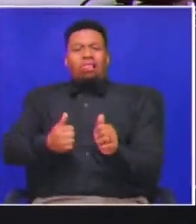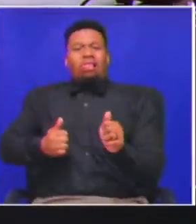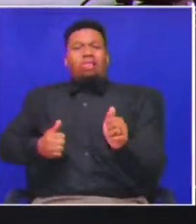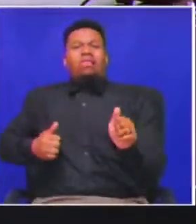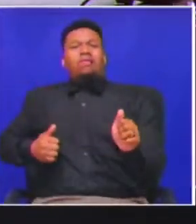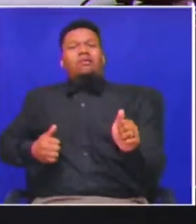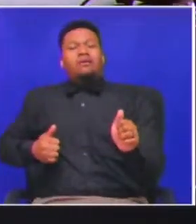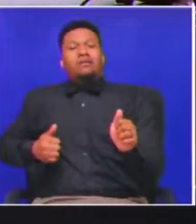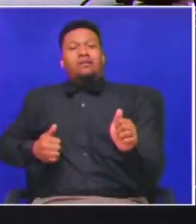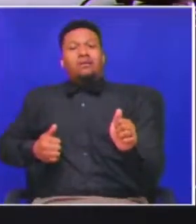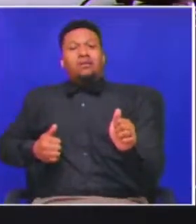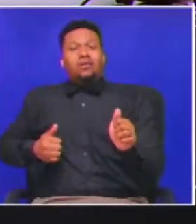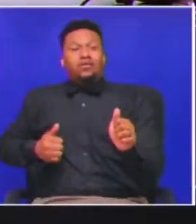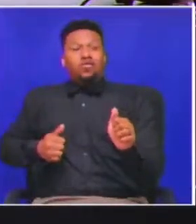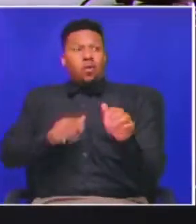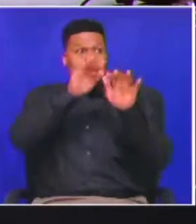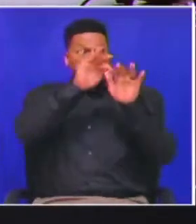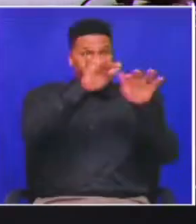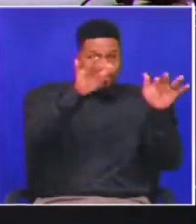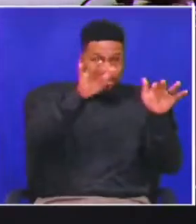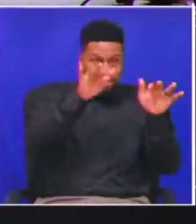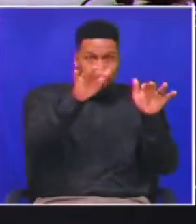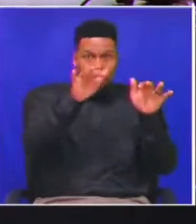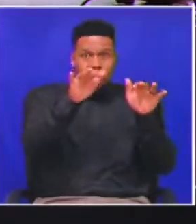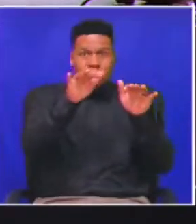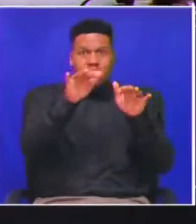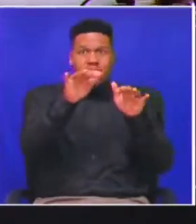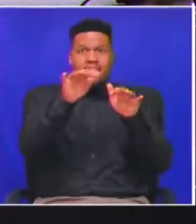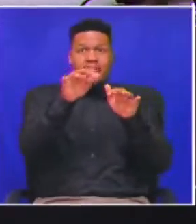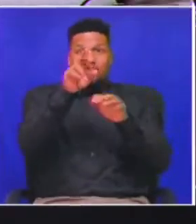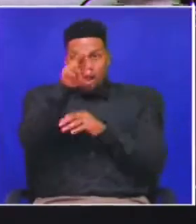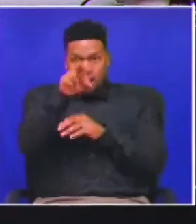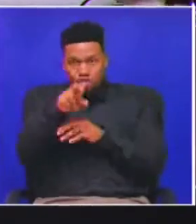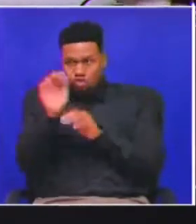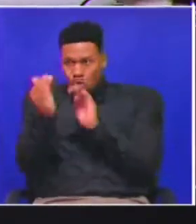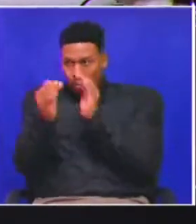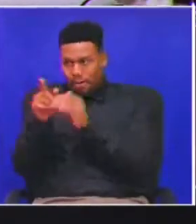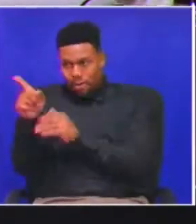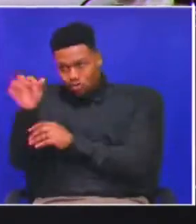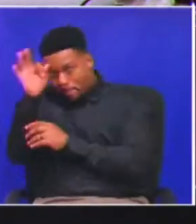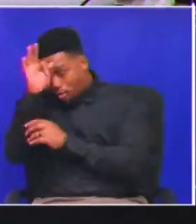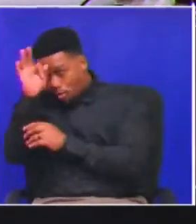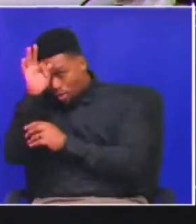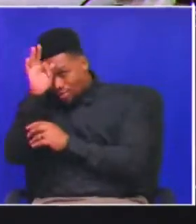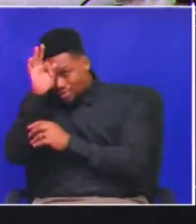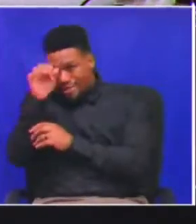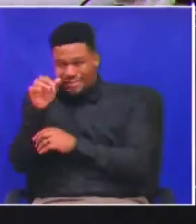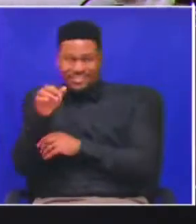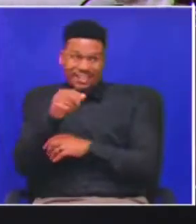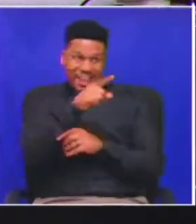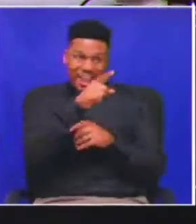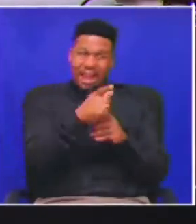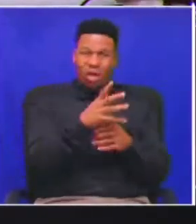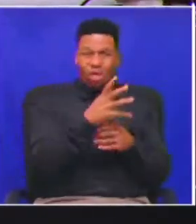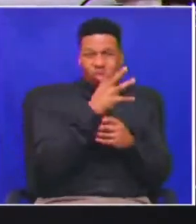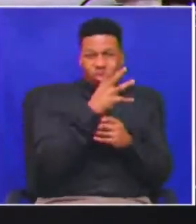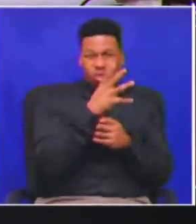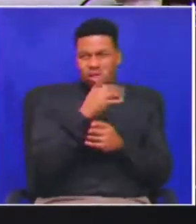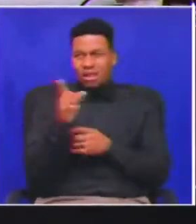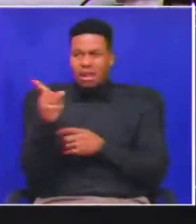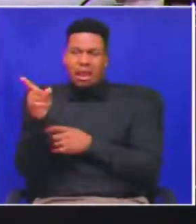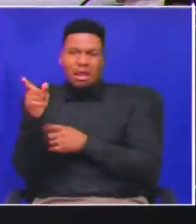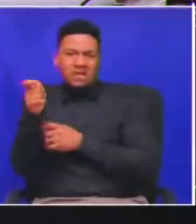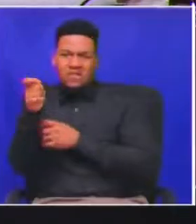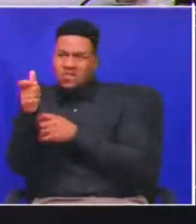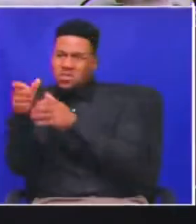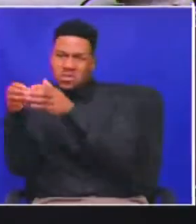people, population versus police officials. We increase, but we need to increase more. We need